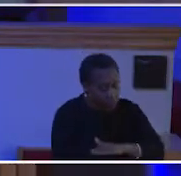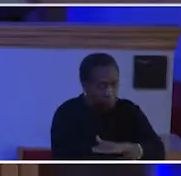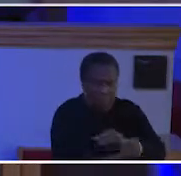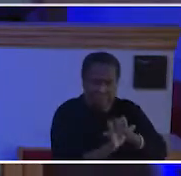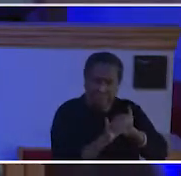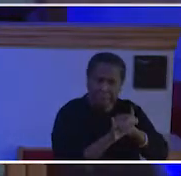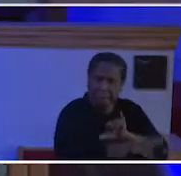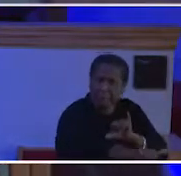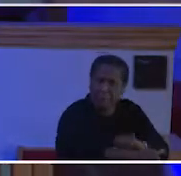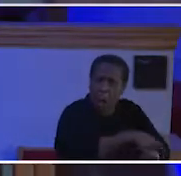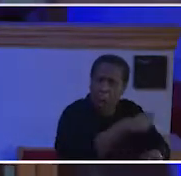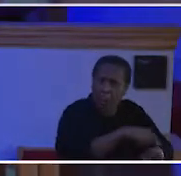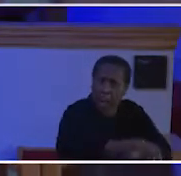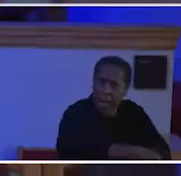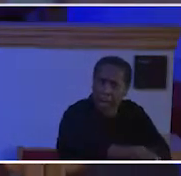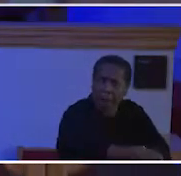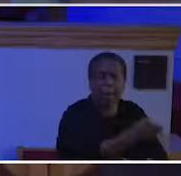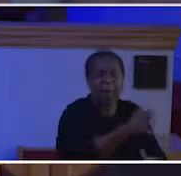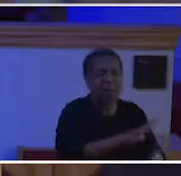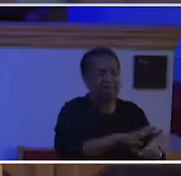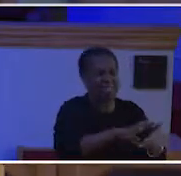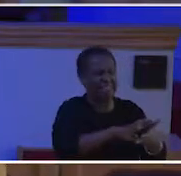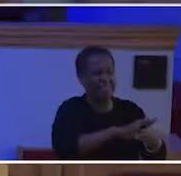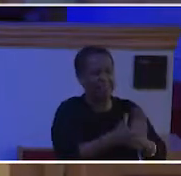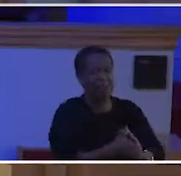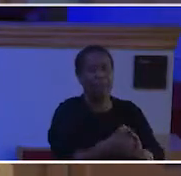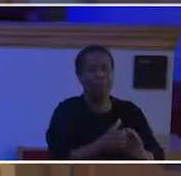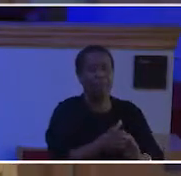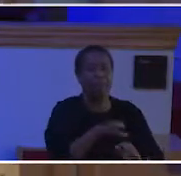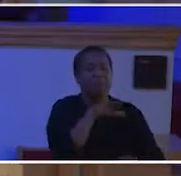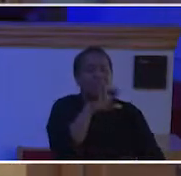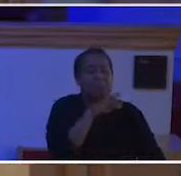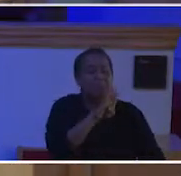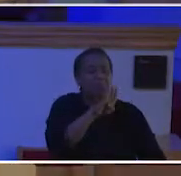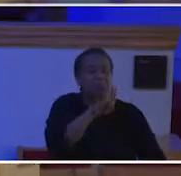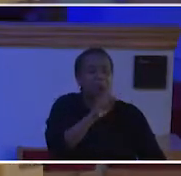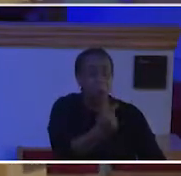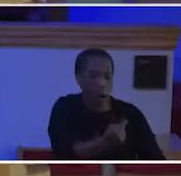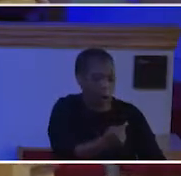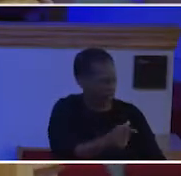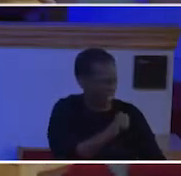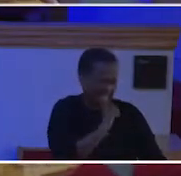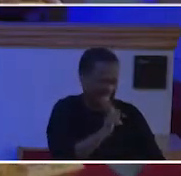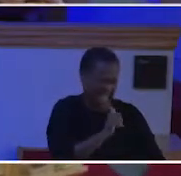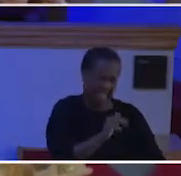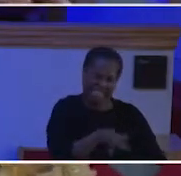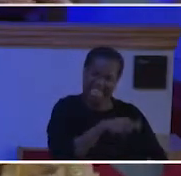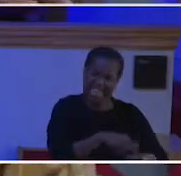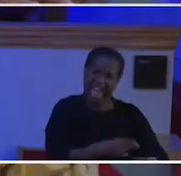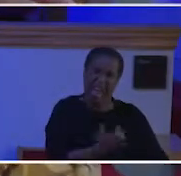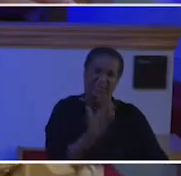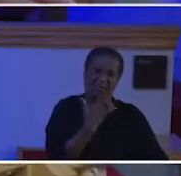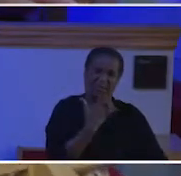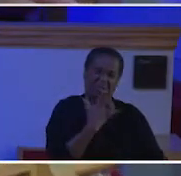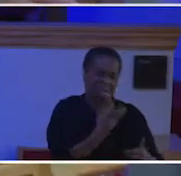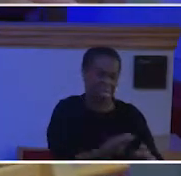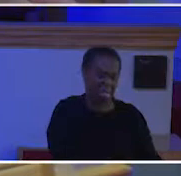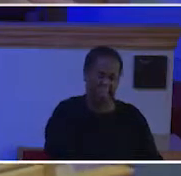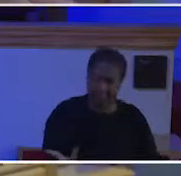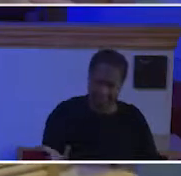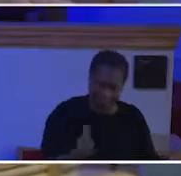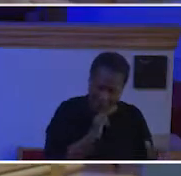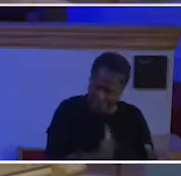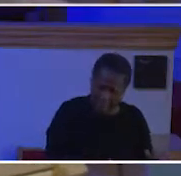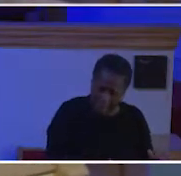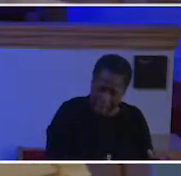long, they would have been crispy and burnt, and their natural flavor would have been lost to